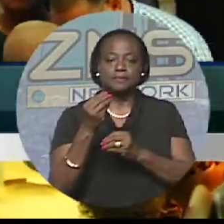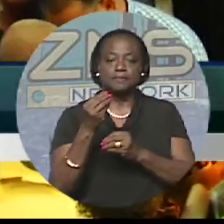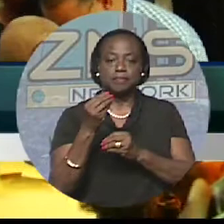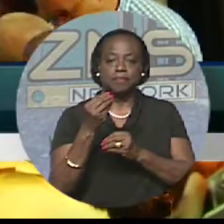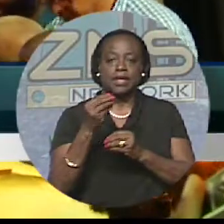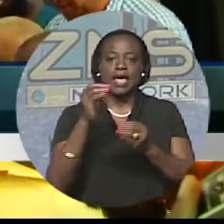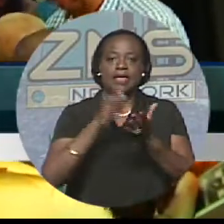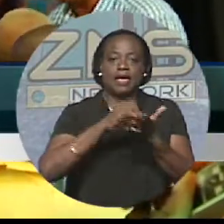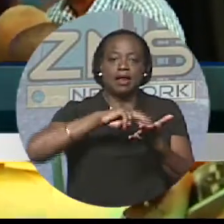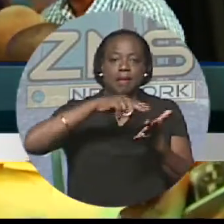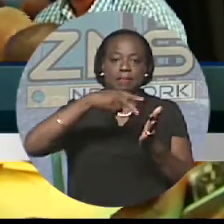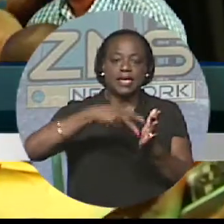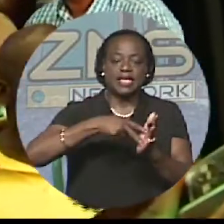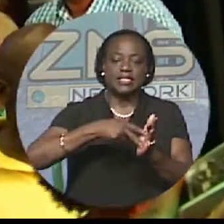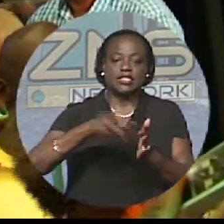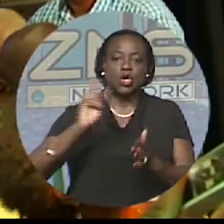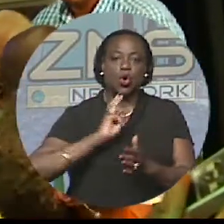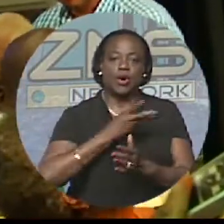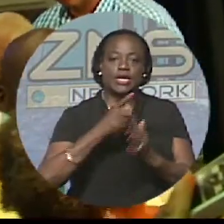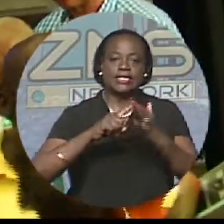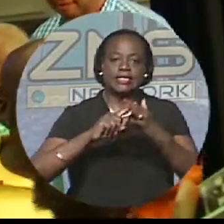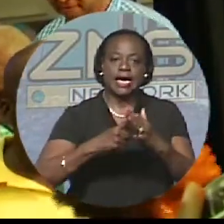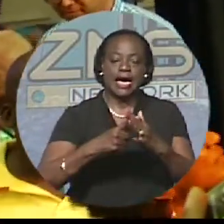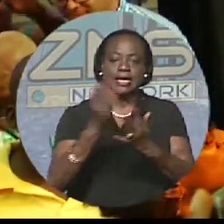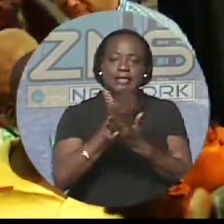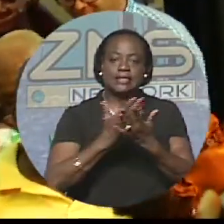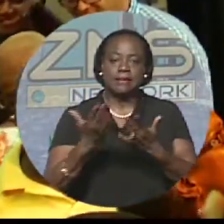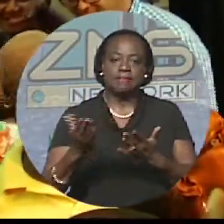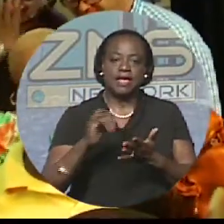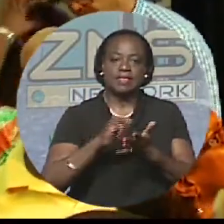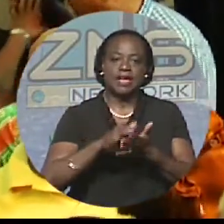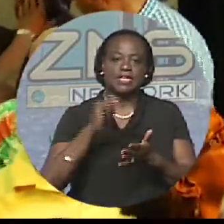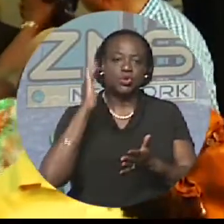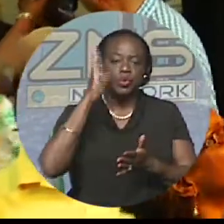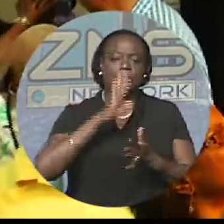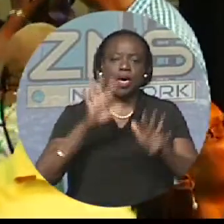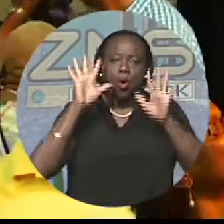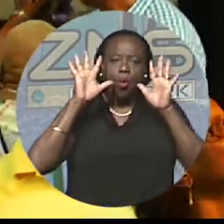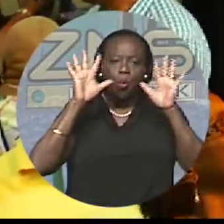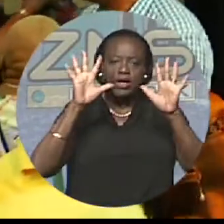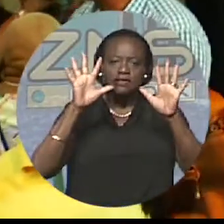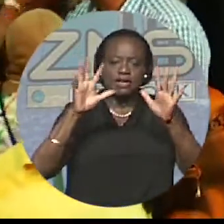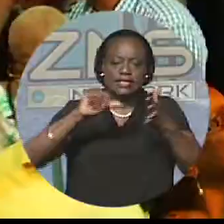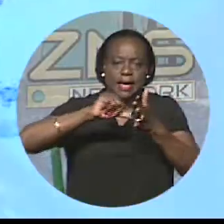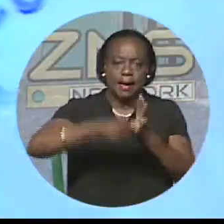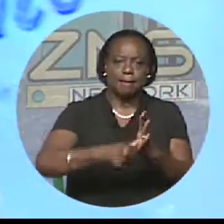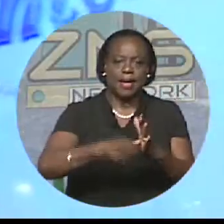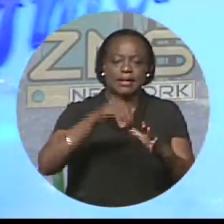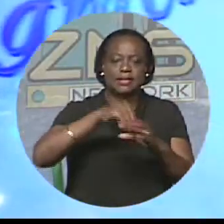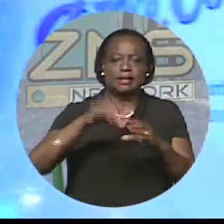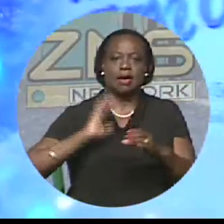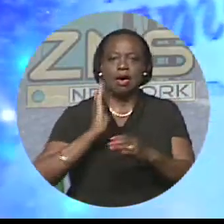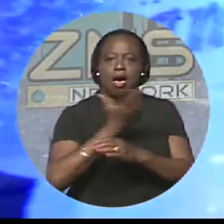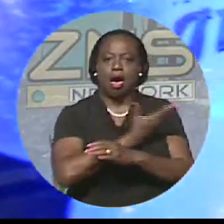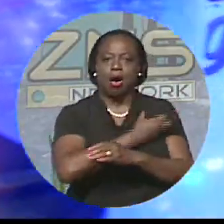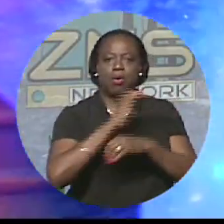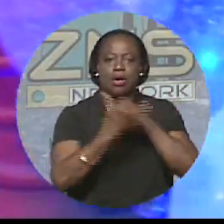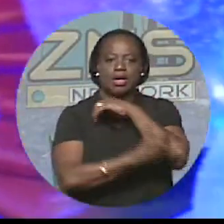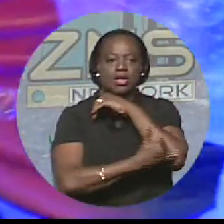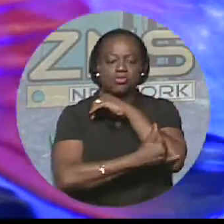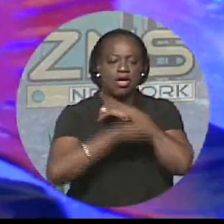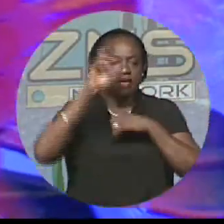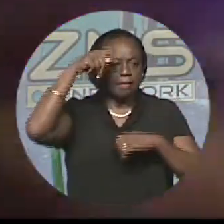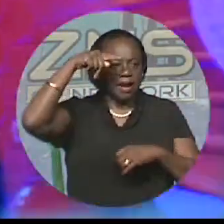are on the verge of starting something that is going to be spectacular in its impact in our country. The Prime Minister expects